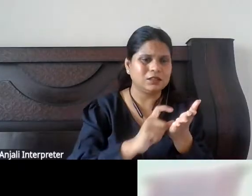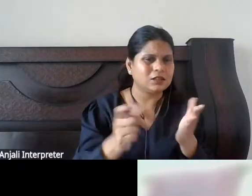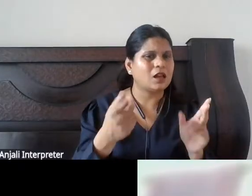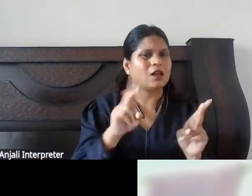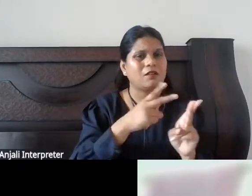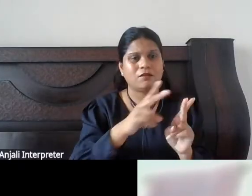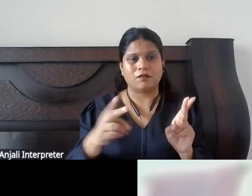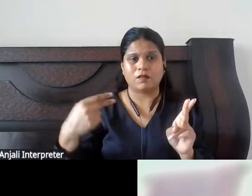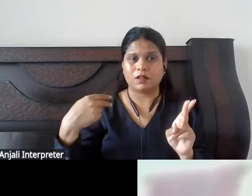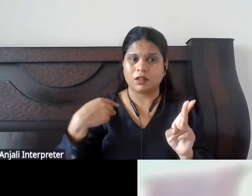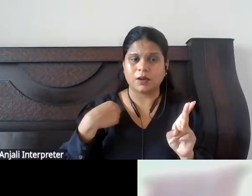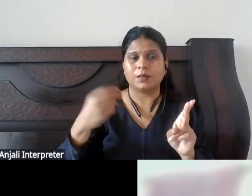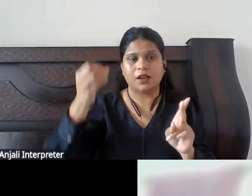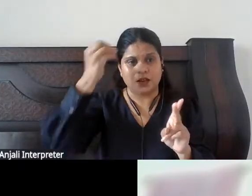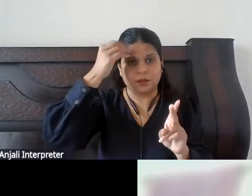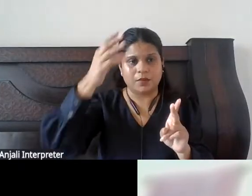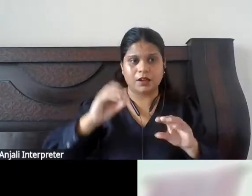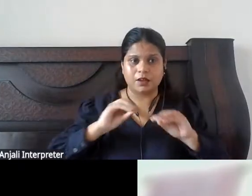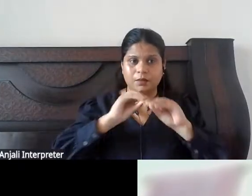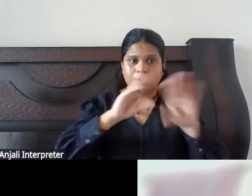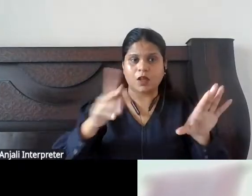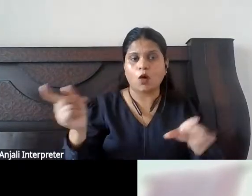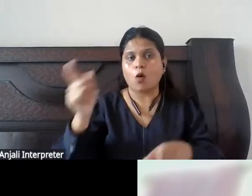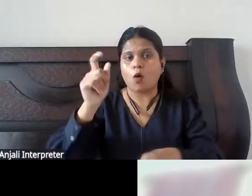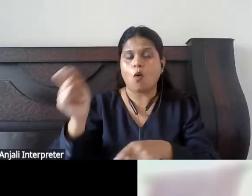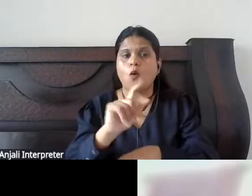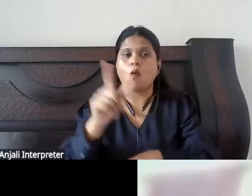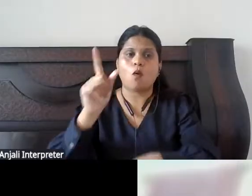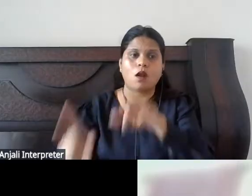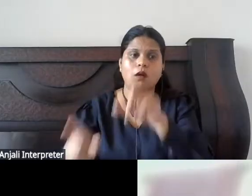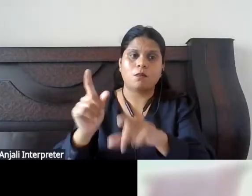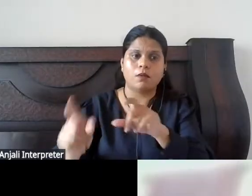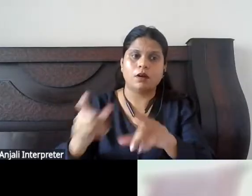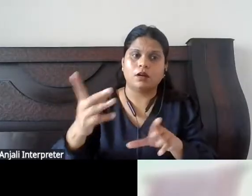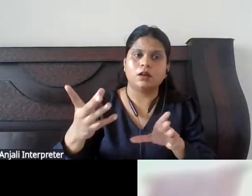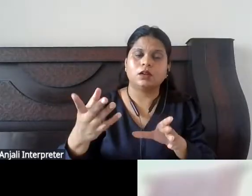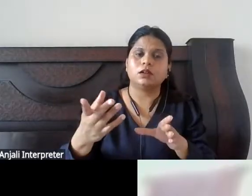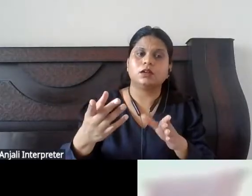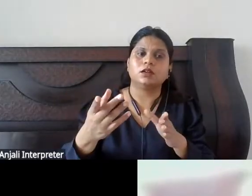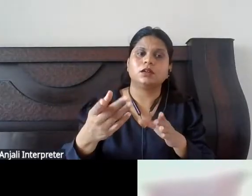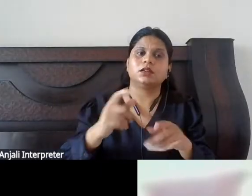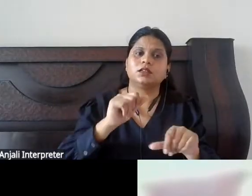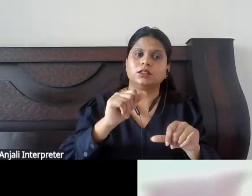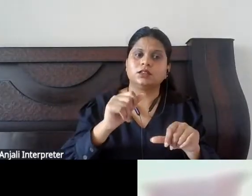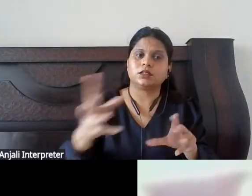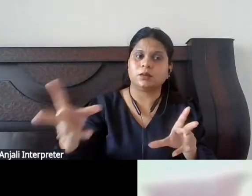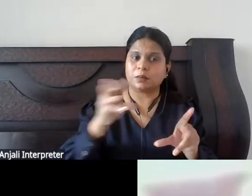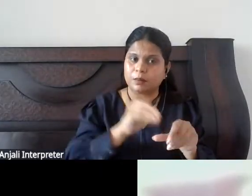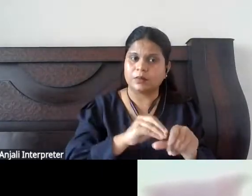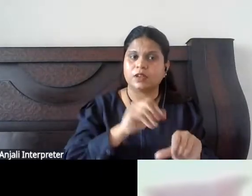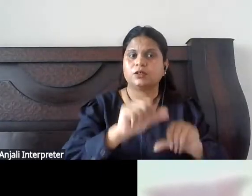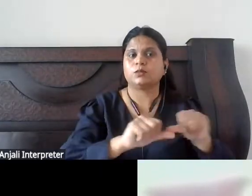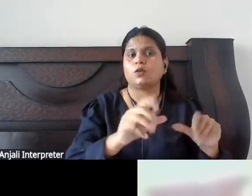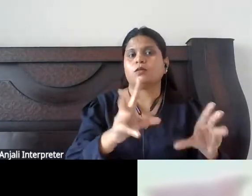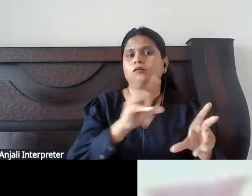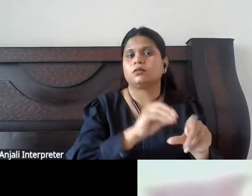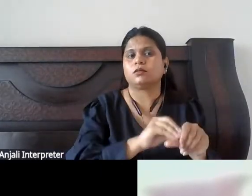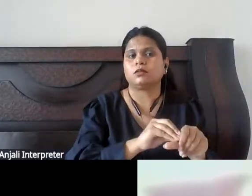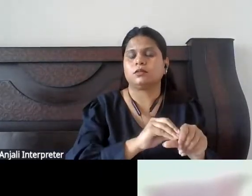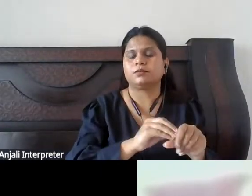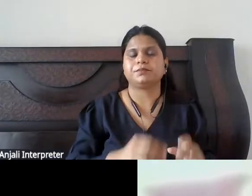is the part and parcel of this process. And if the numbers will come, if numbers we